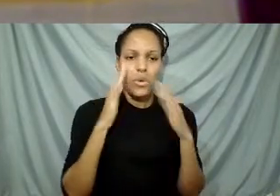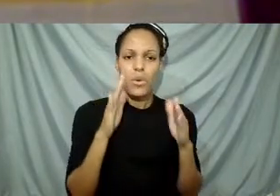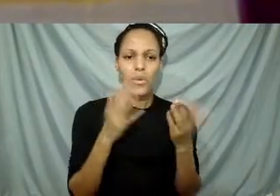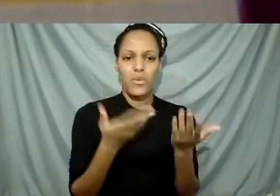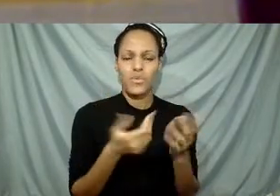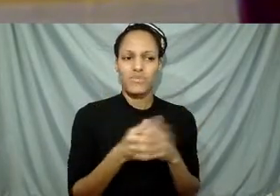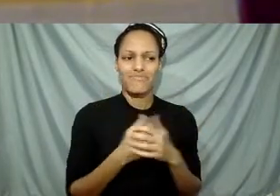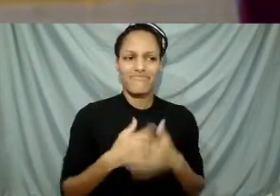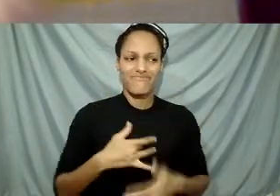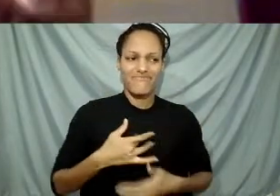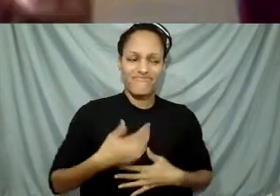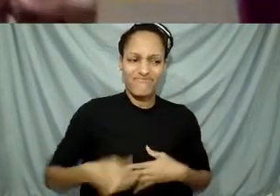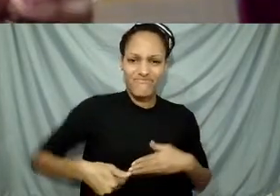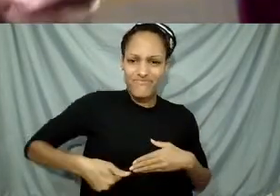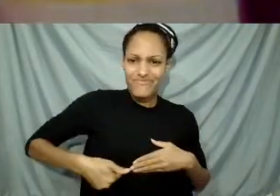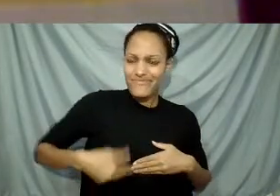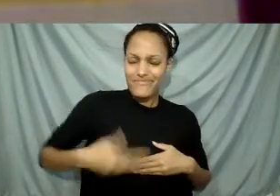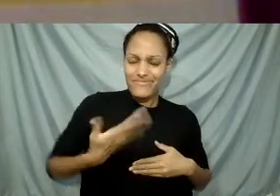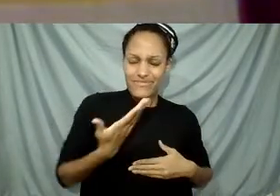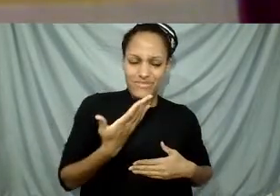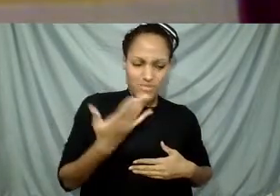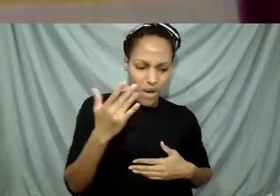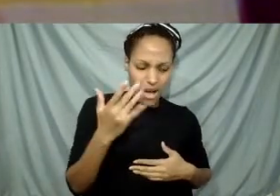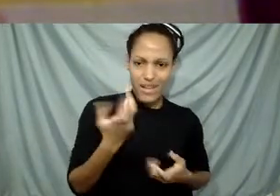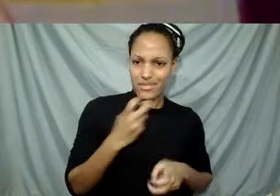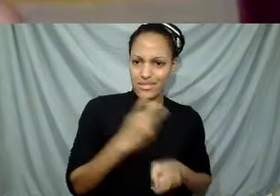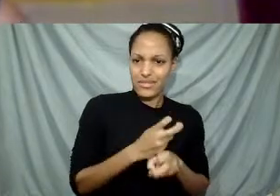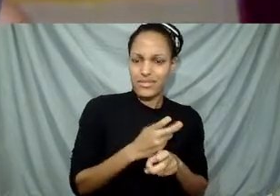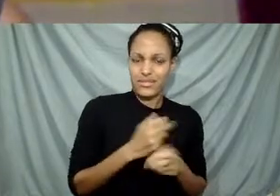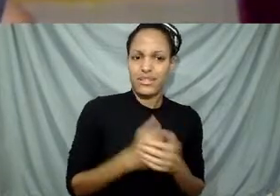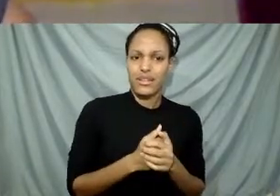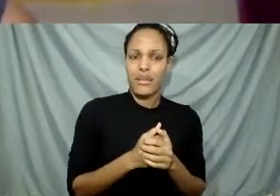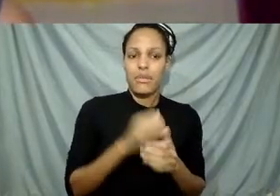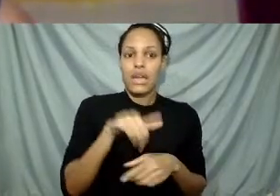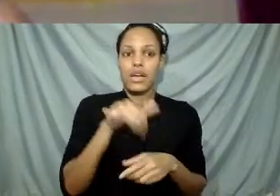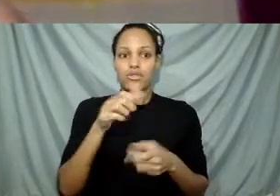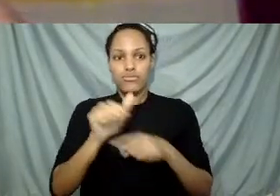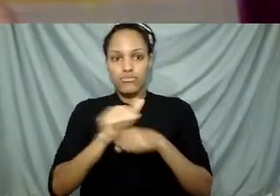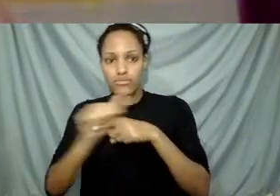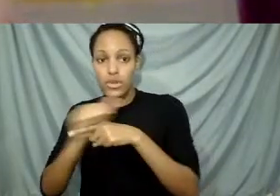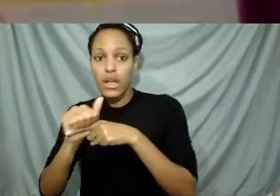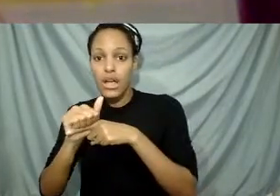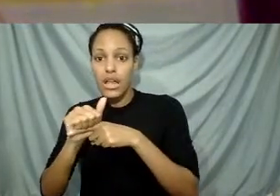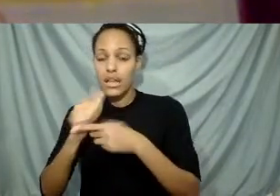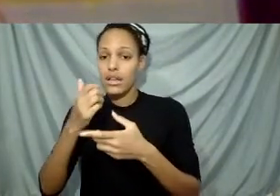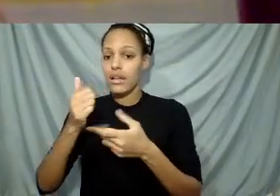But that training, because professional performing arts was linked with Ailey. So